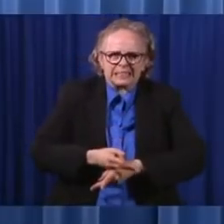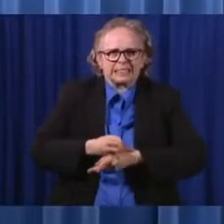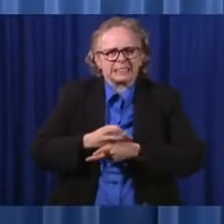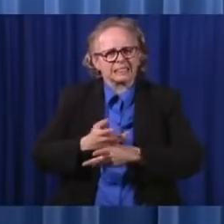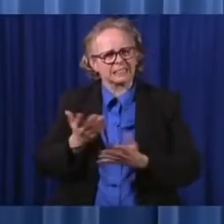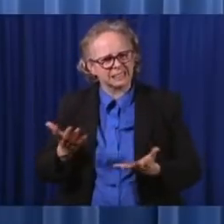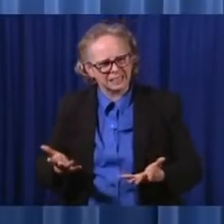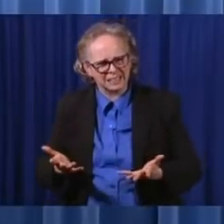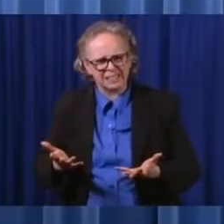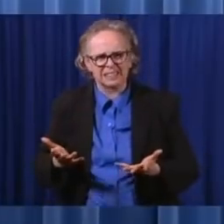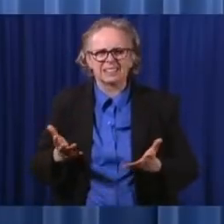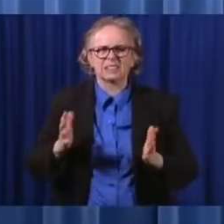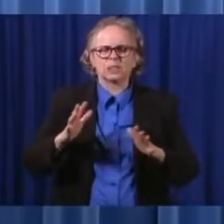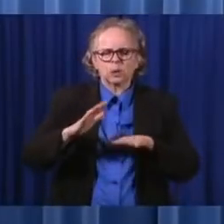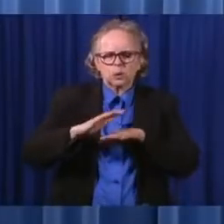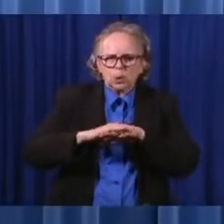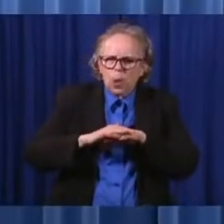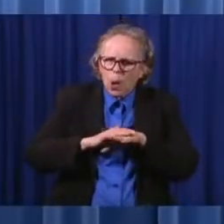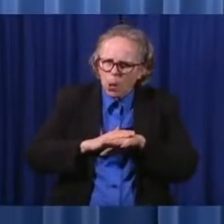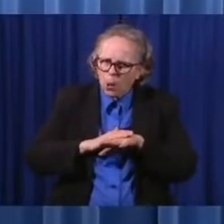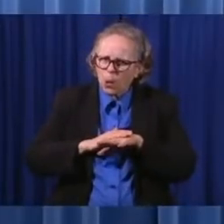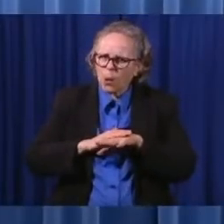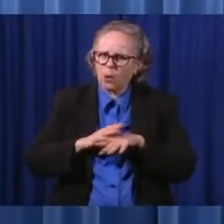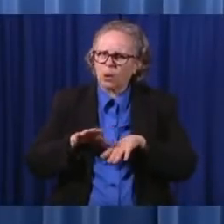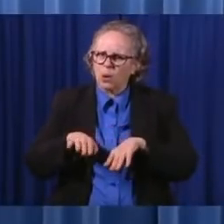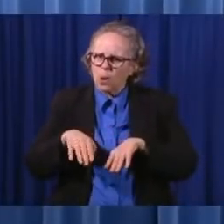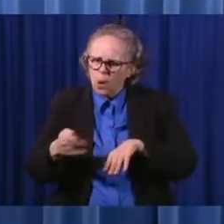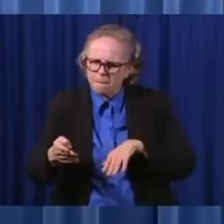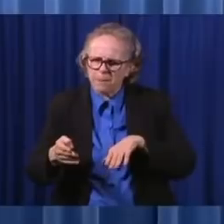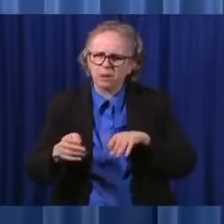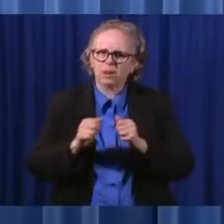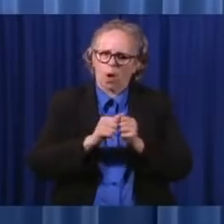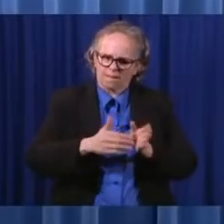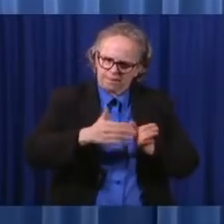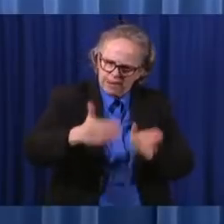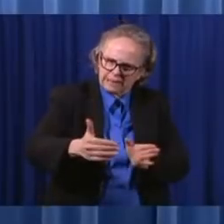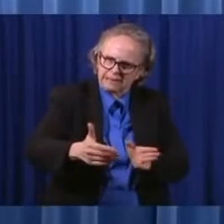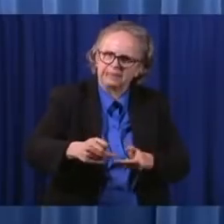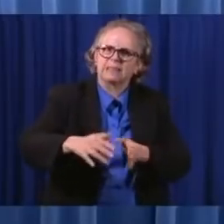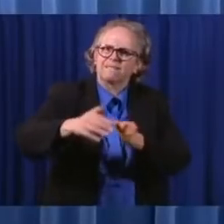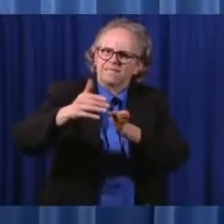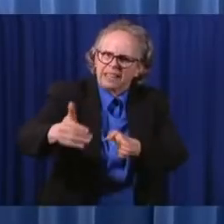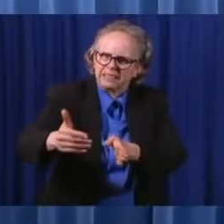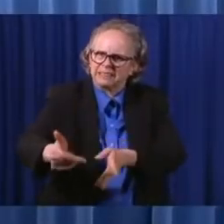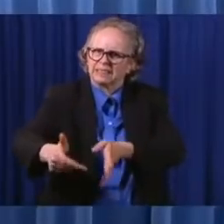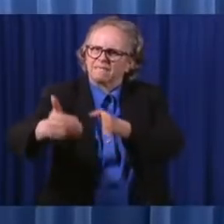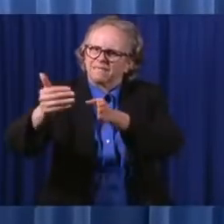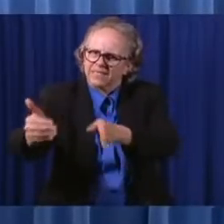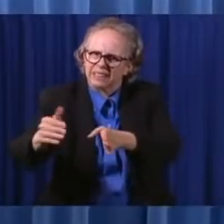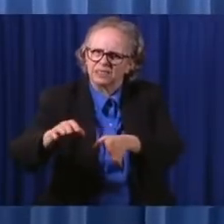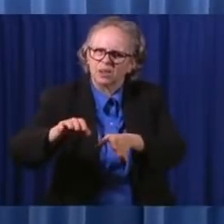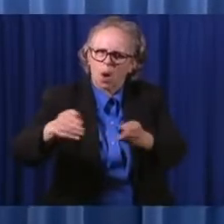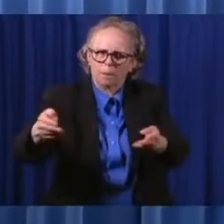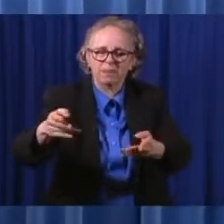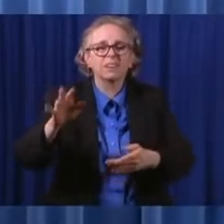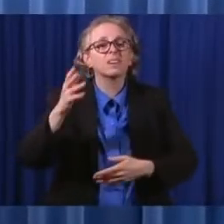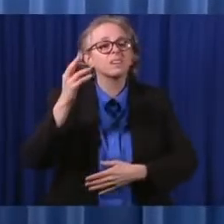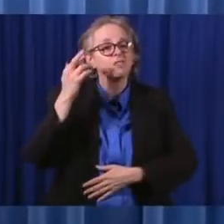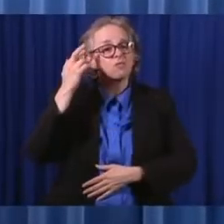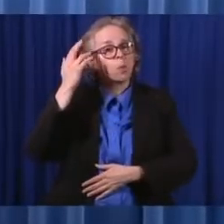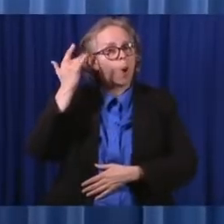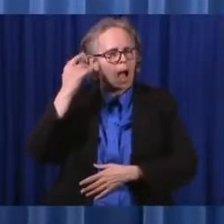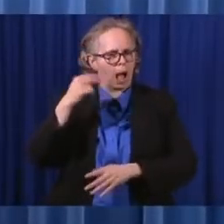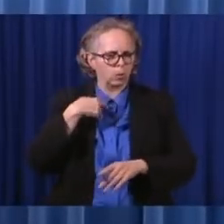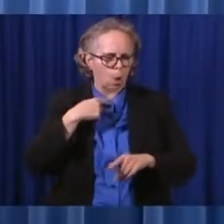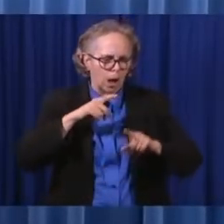this. We wanted to do it in phases. We wanted to reserve those things